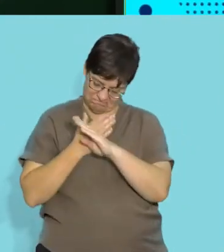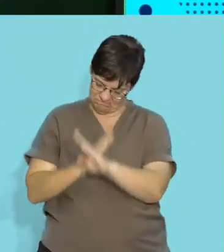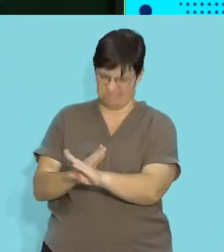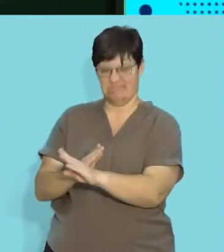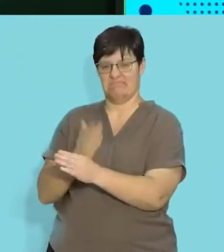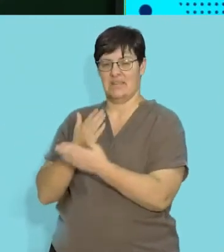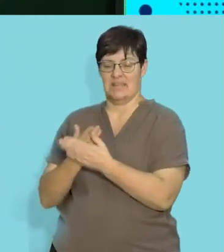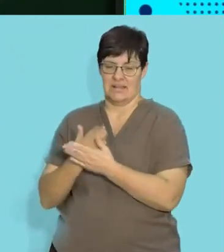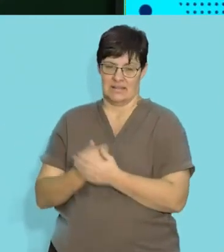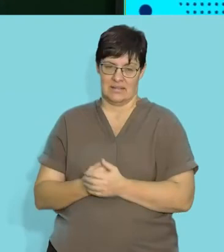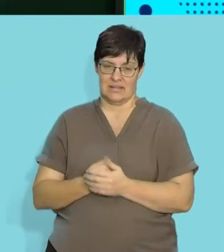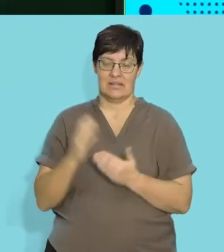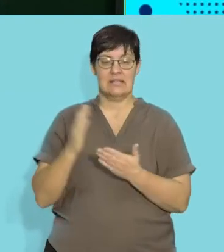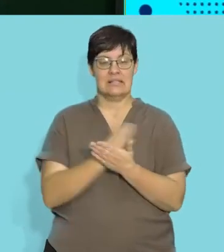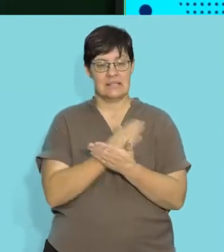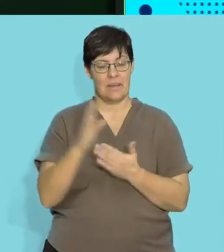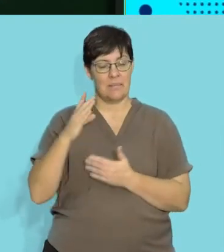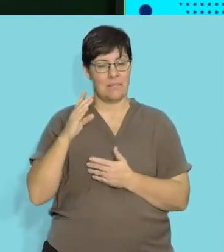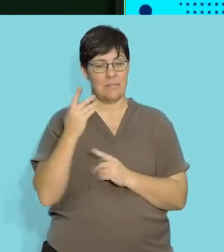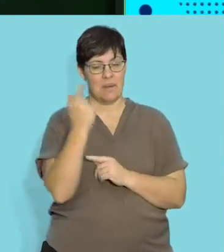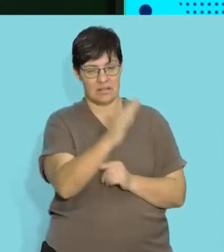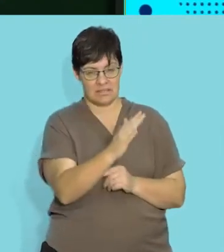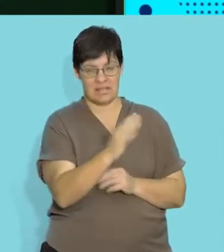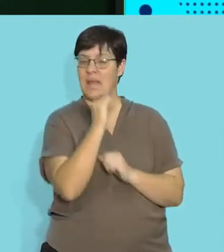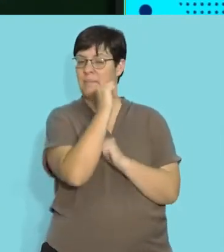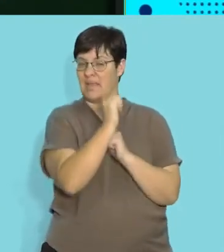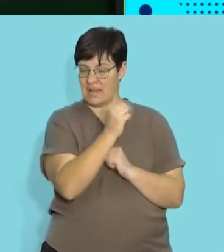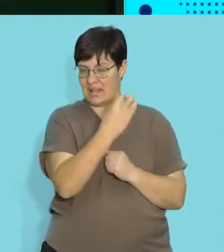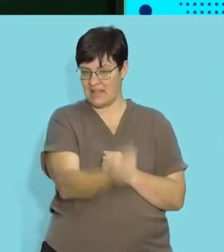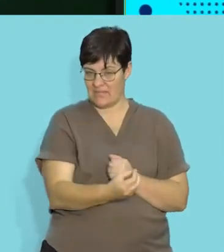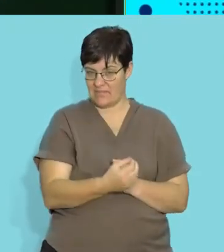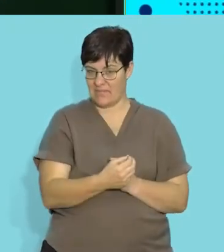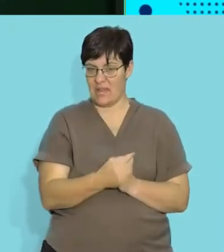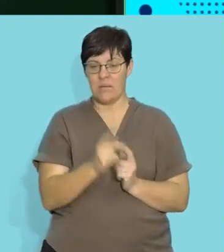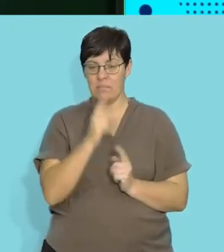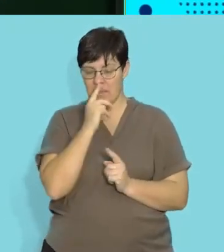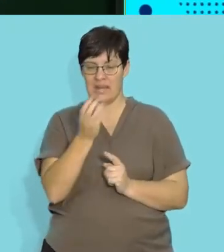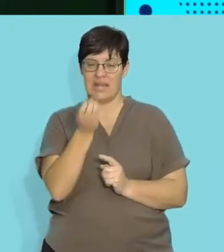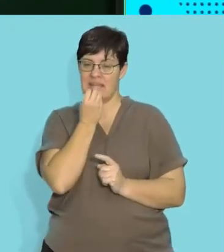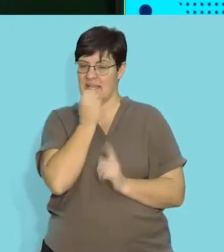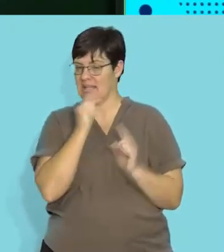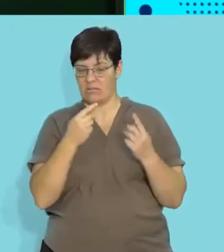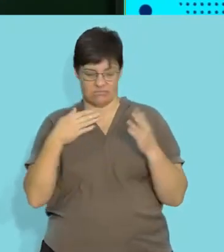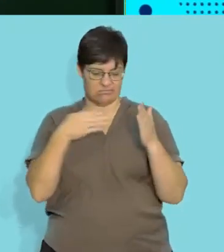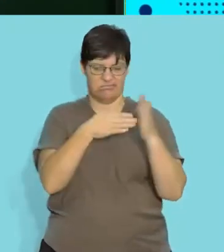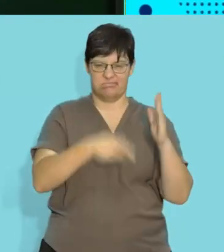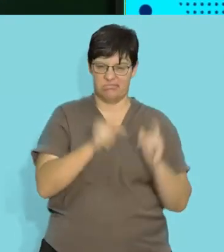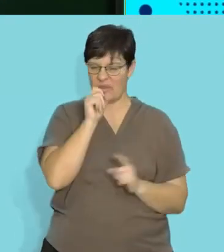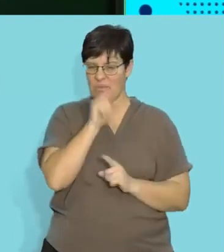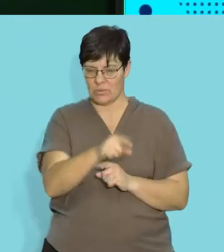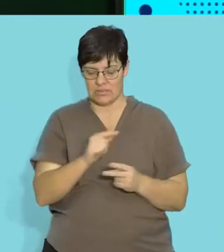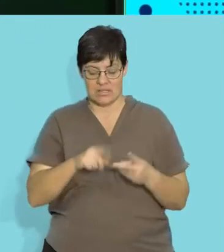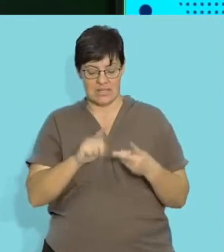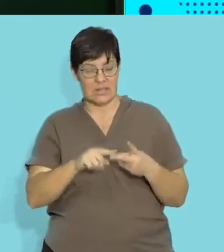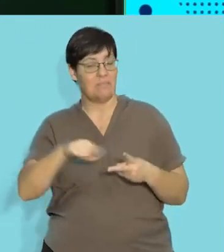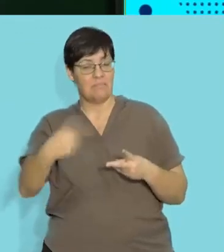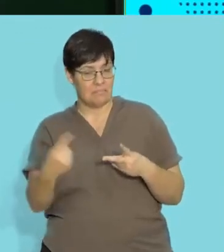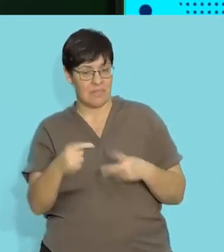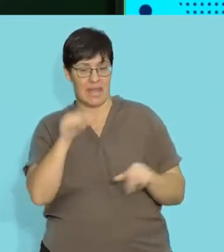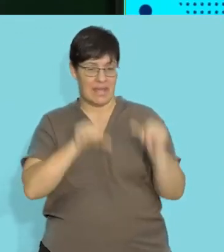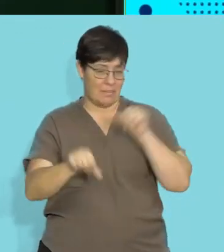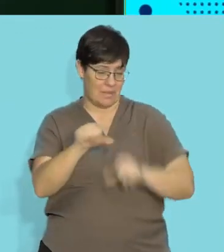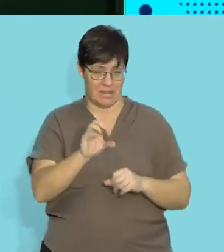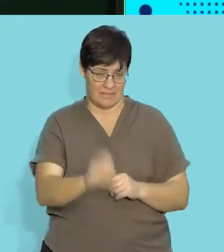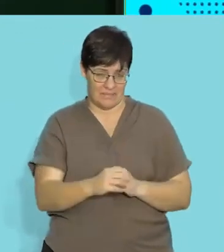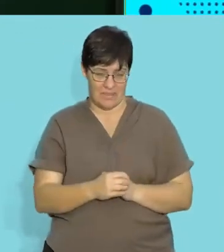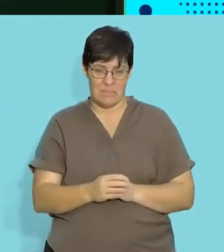they have. Certain plants we mentioned have mechanical features that prevent them from being consumed. Some plants have chemical features, and these